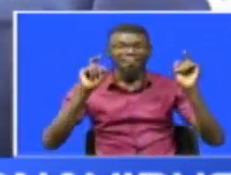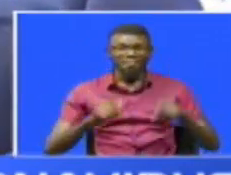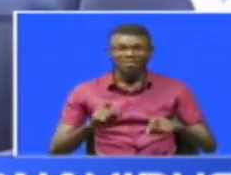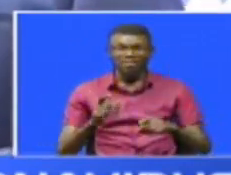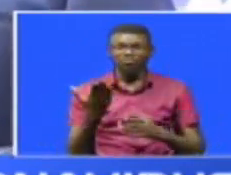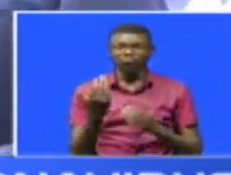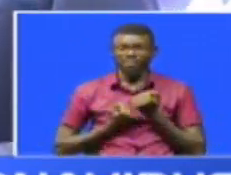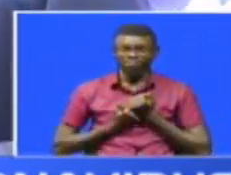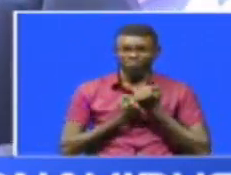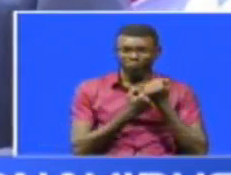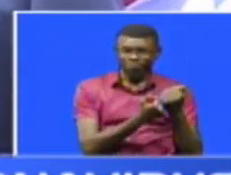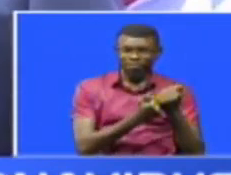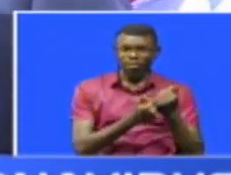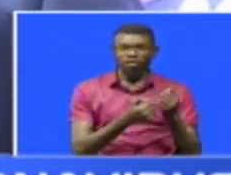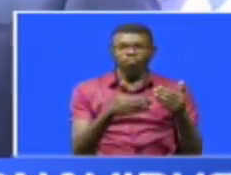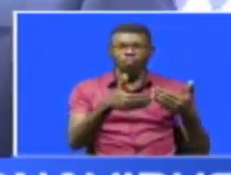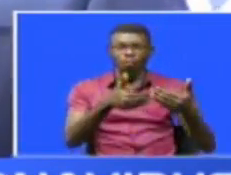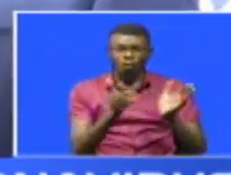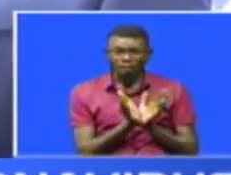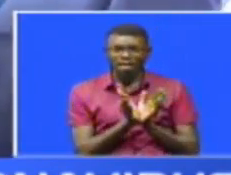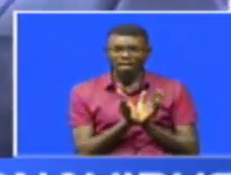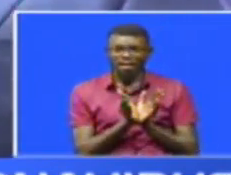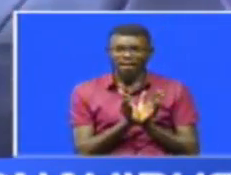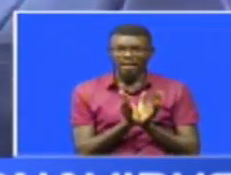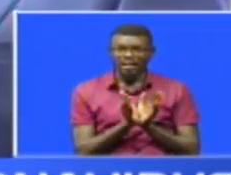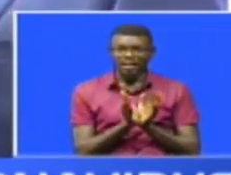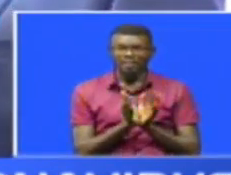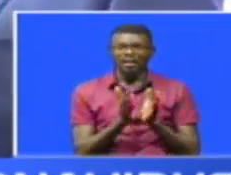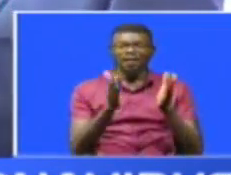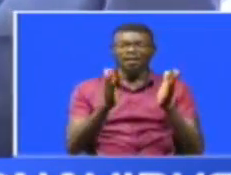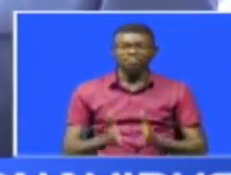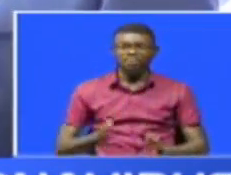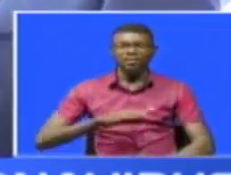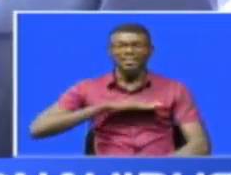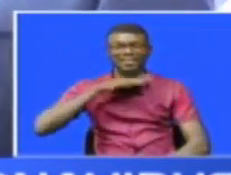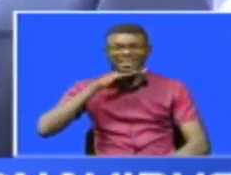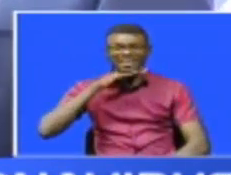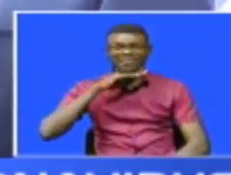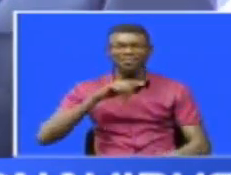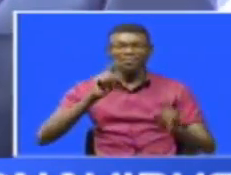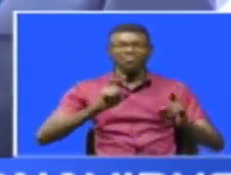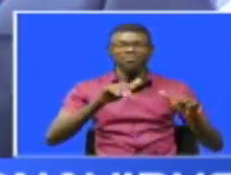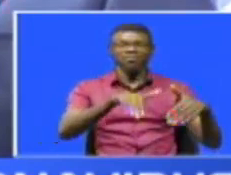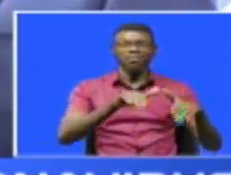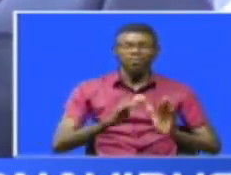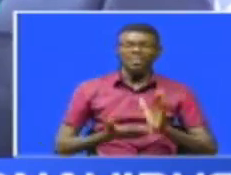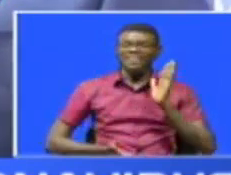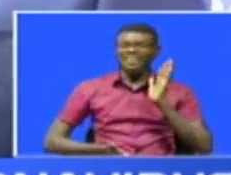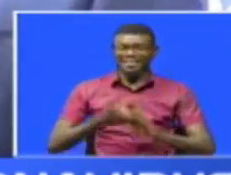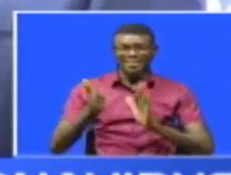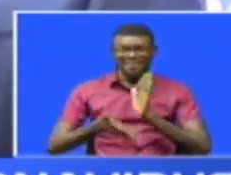facilitate the communities to make sure that they dispose of that body as quick